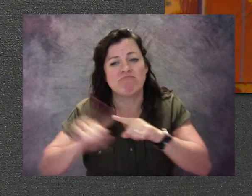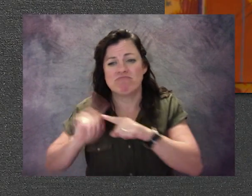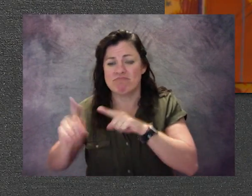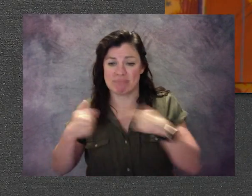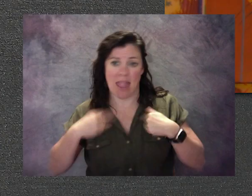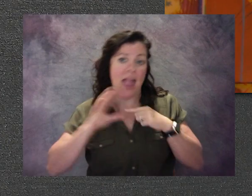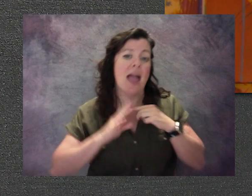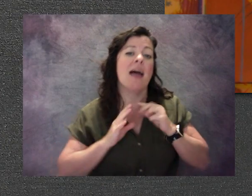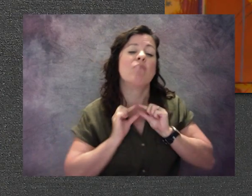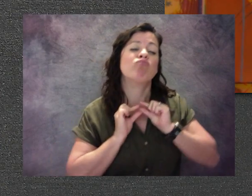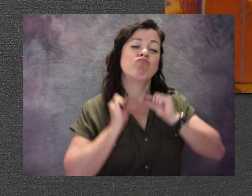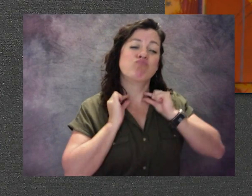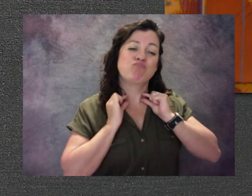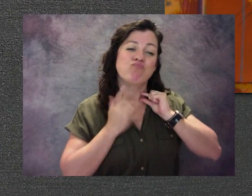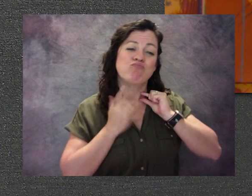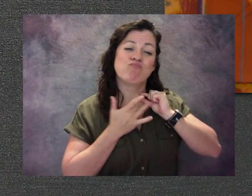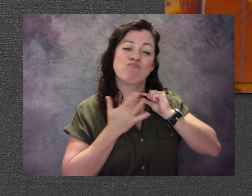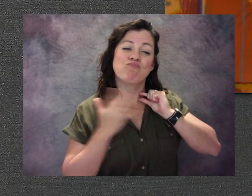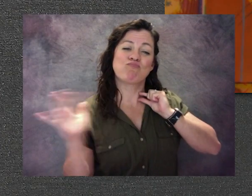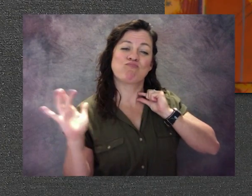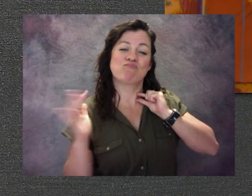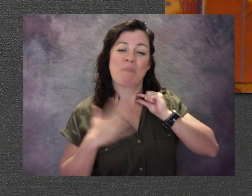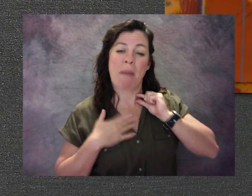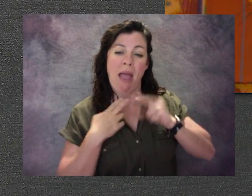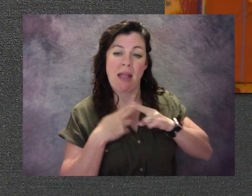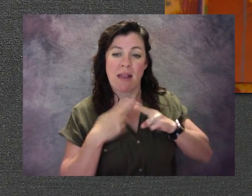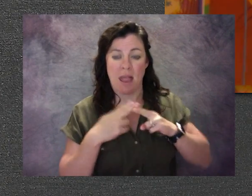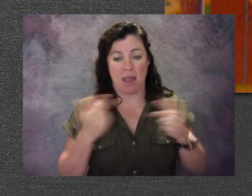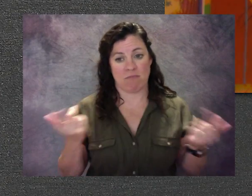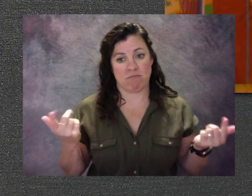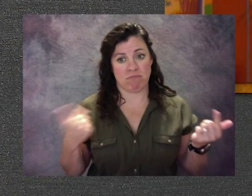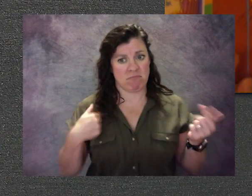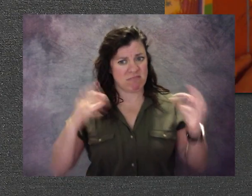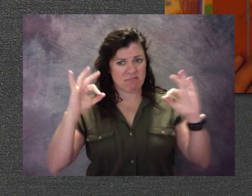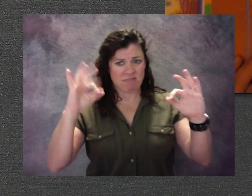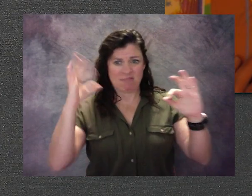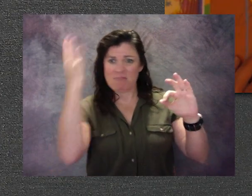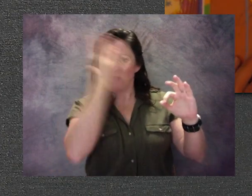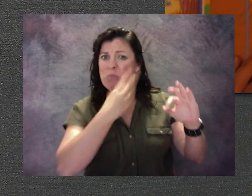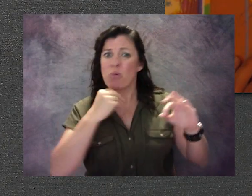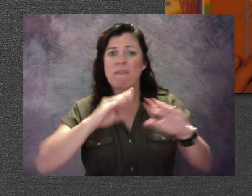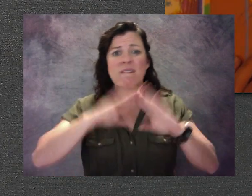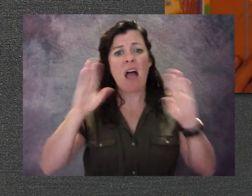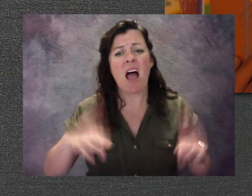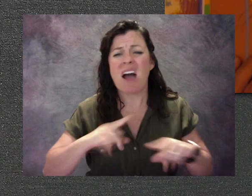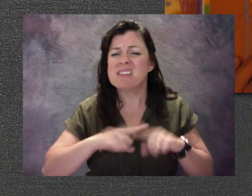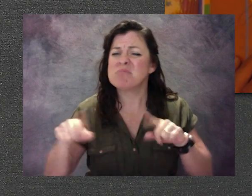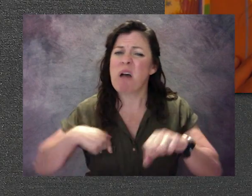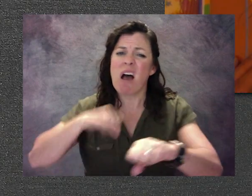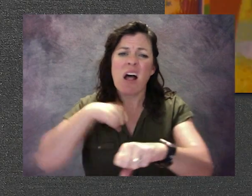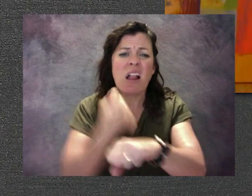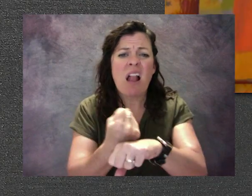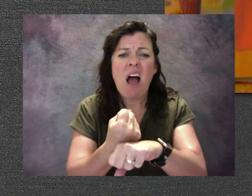my perfect house was a gilded cage. It was locked up tight. The key turned around twice.